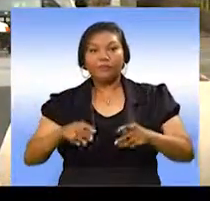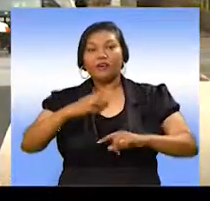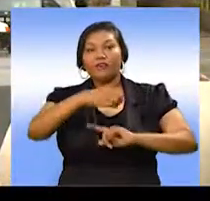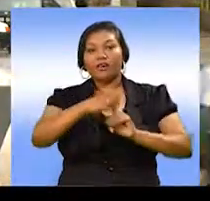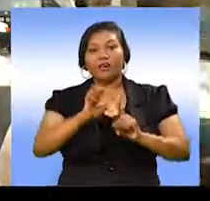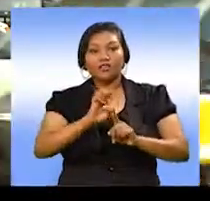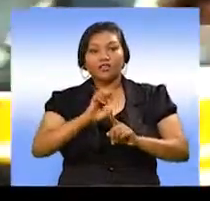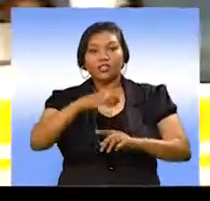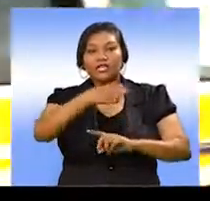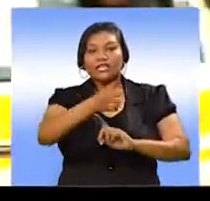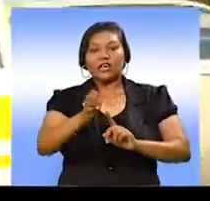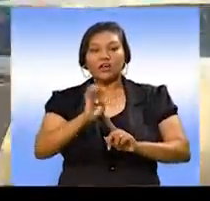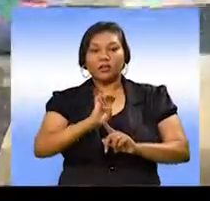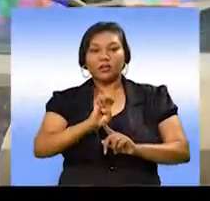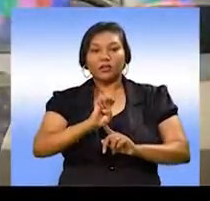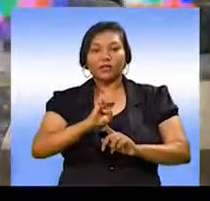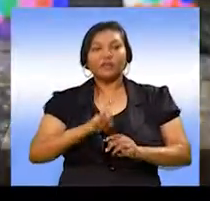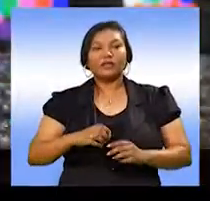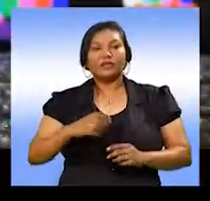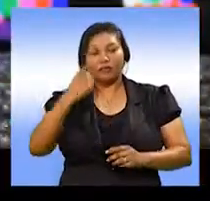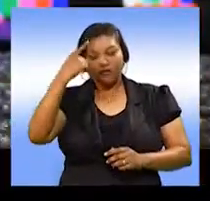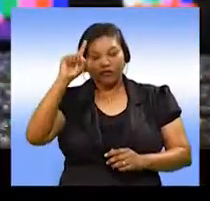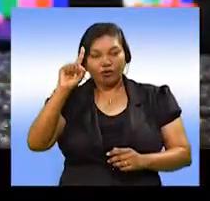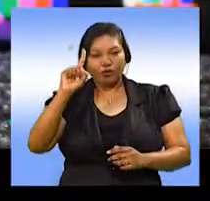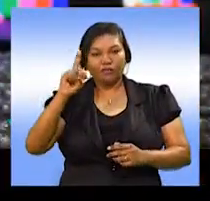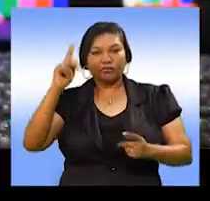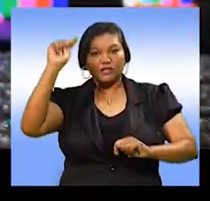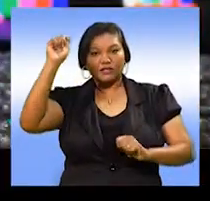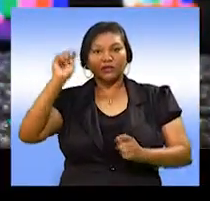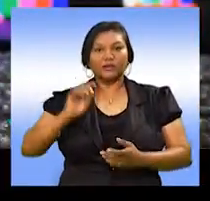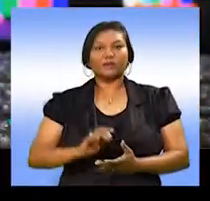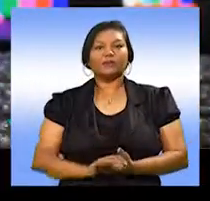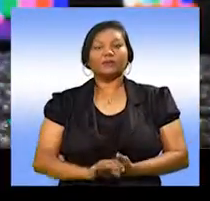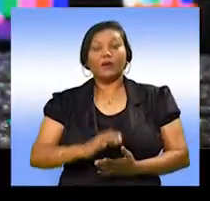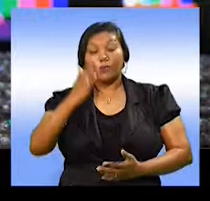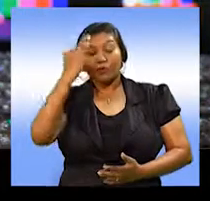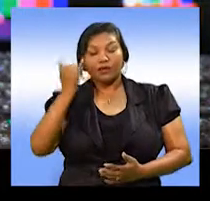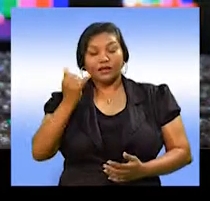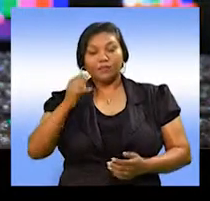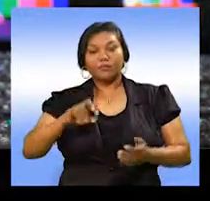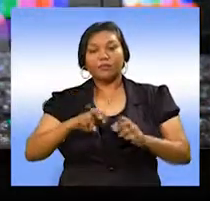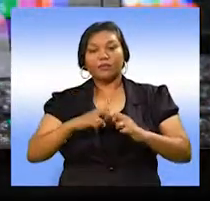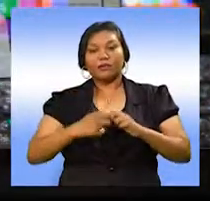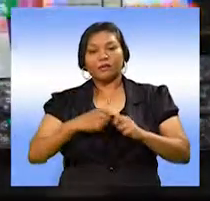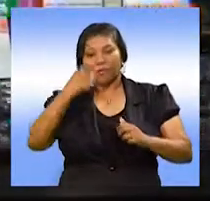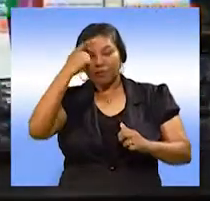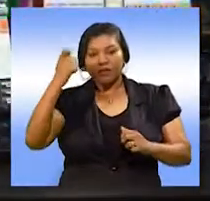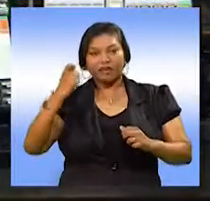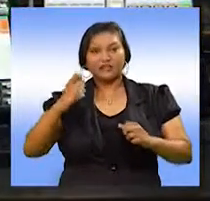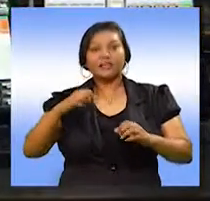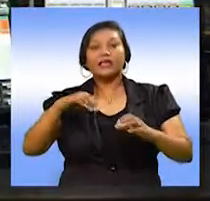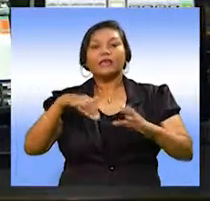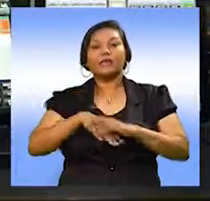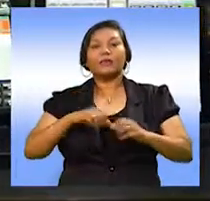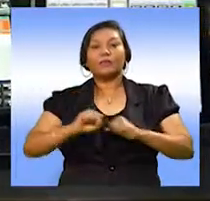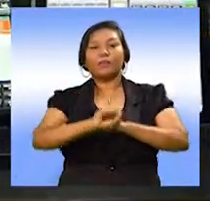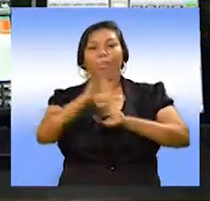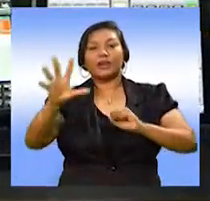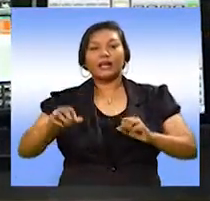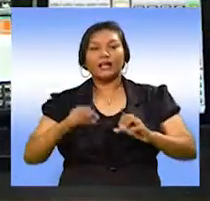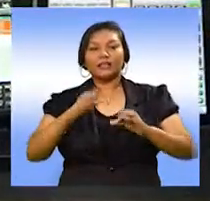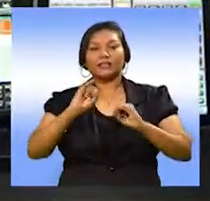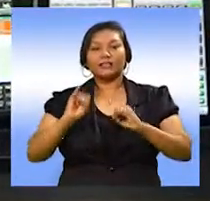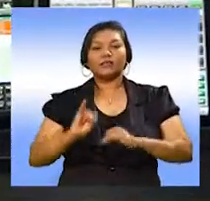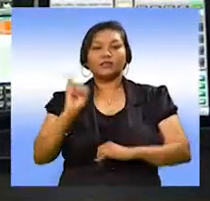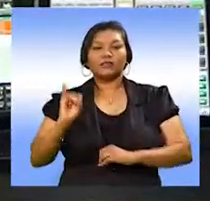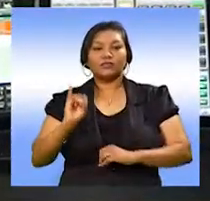the failure to enforce intellectual property rights can have a negative impact on our cultural and creative industries and